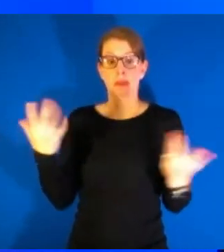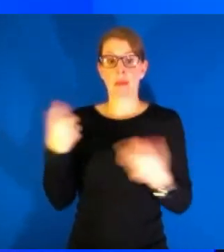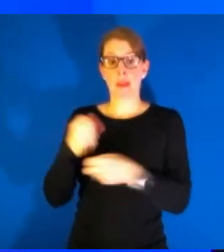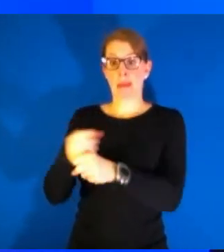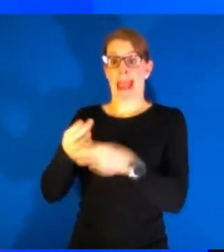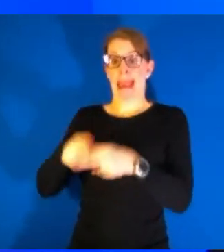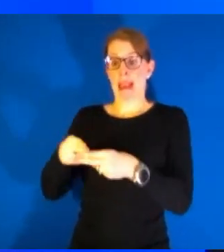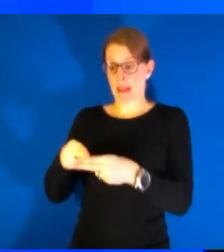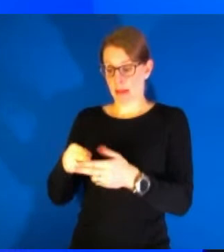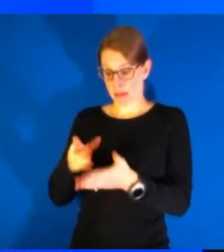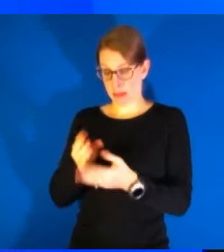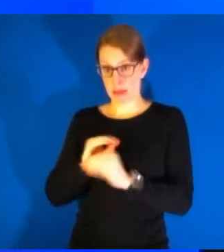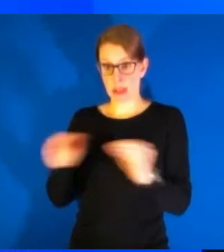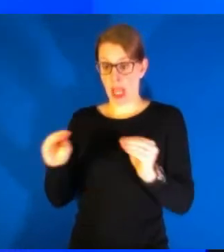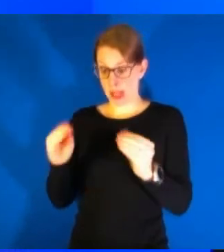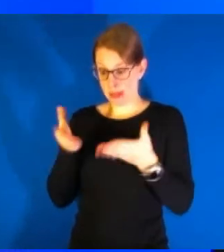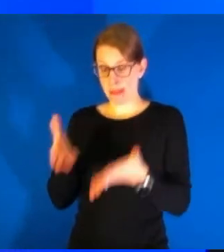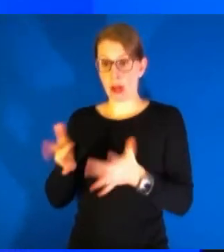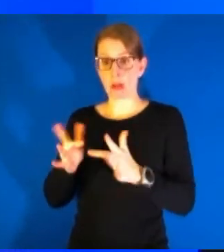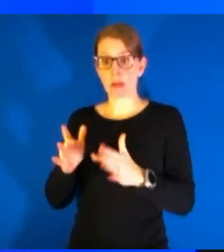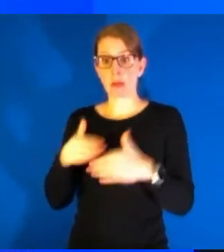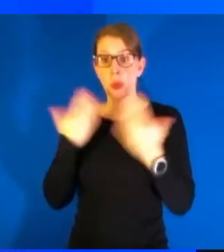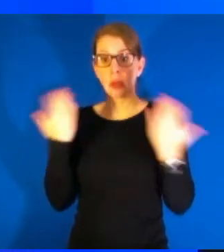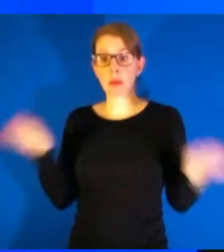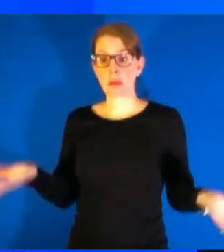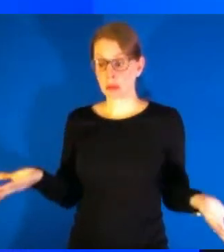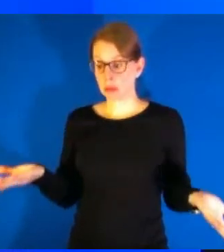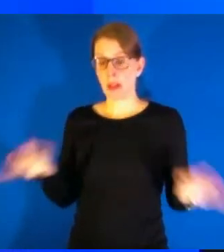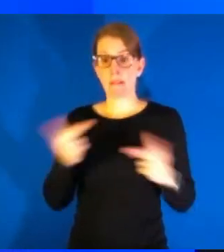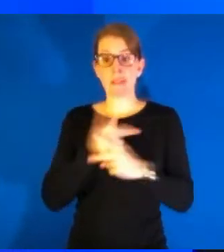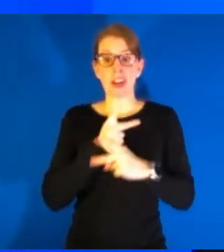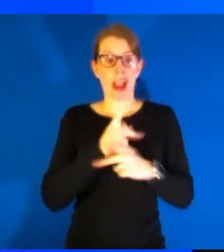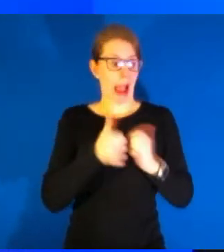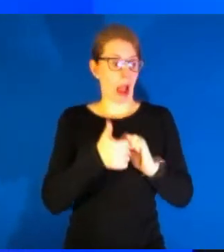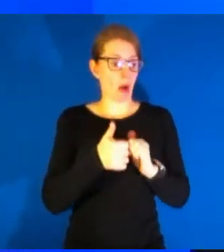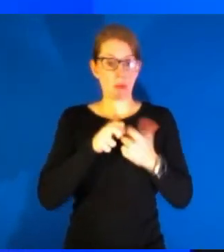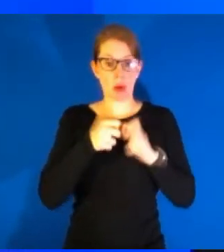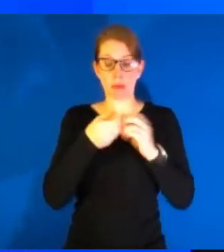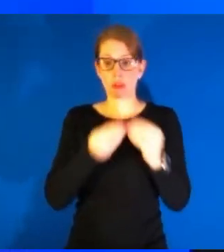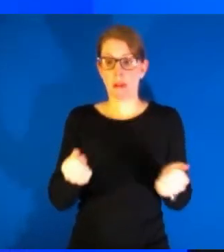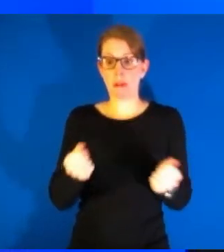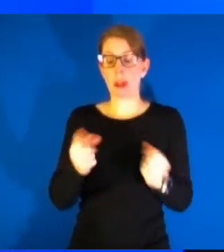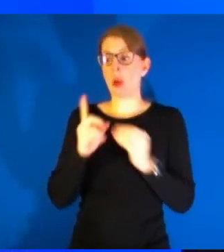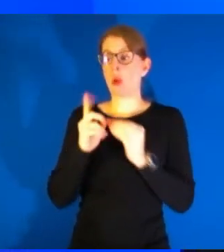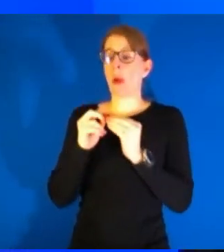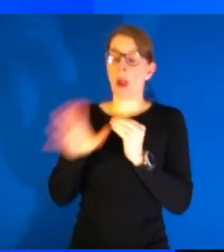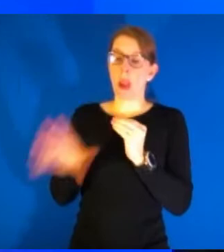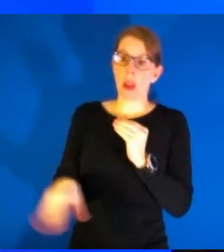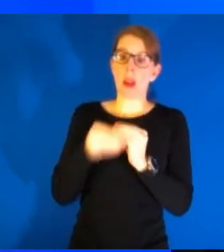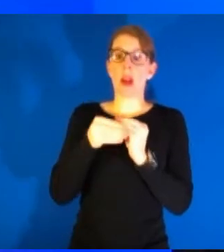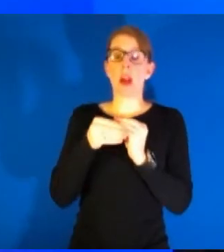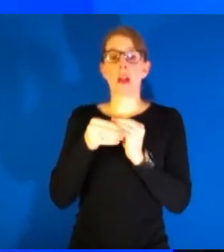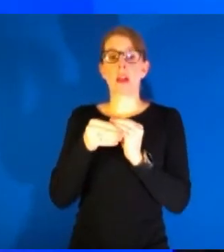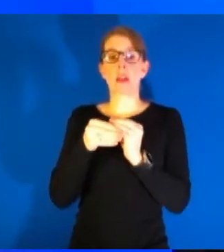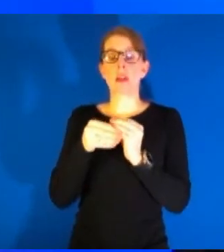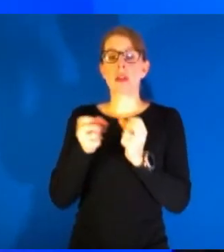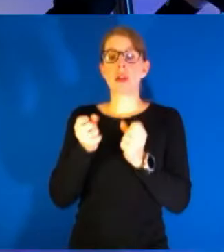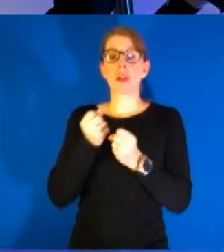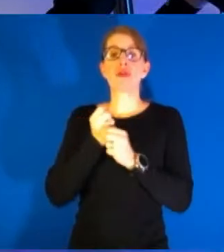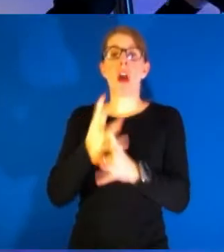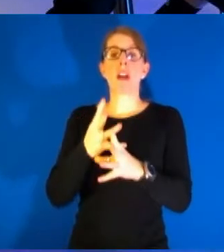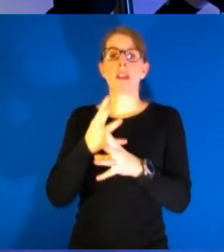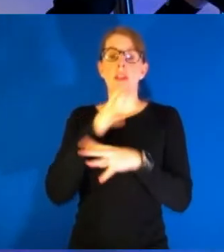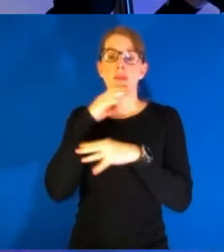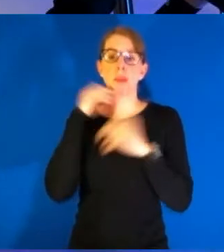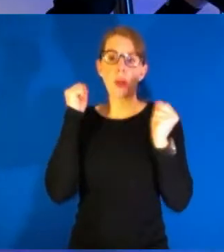any. You know what I mean? Okay, now we got to go figure this out. We got to solve this problem. So it's just one more thing that I think leads to burnout and frustration in healthcare. So we